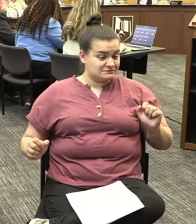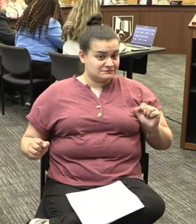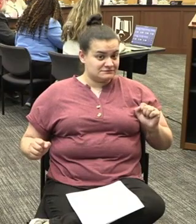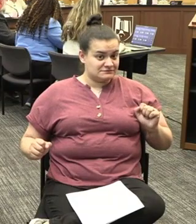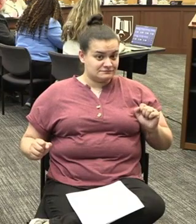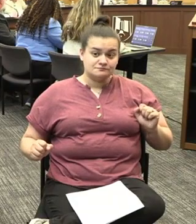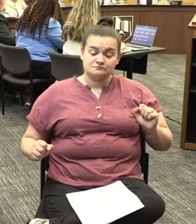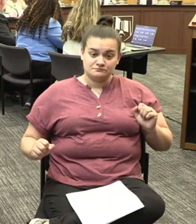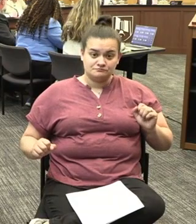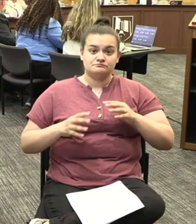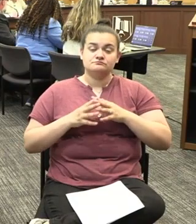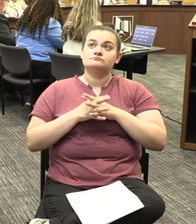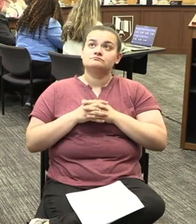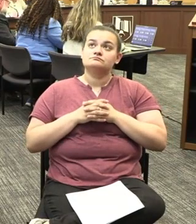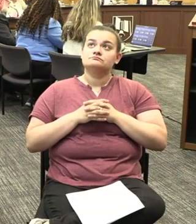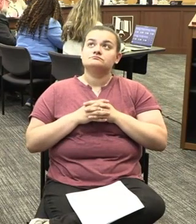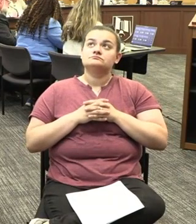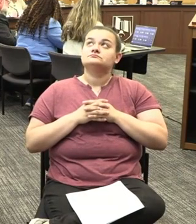Seeing none.